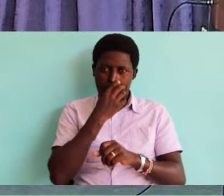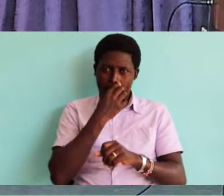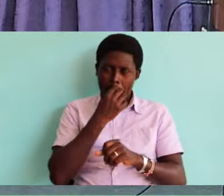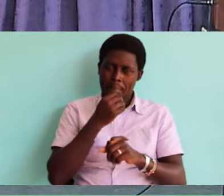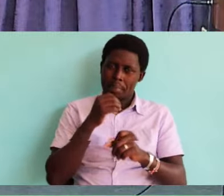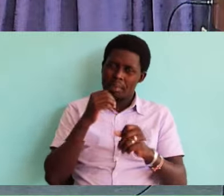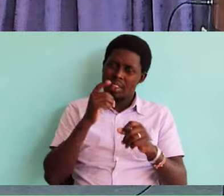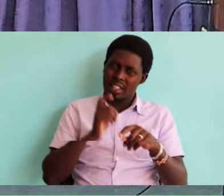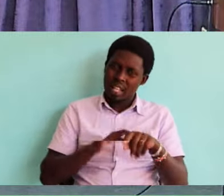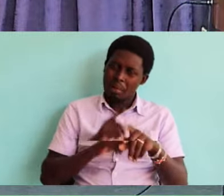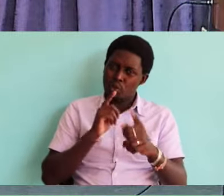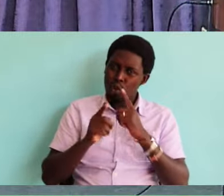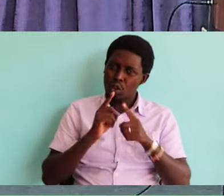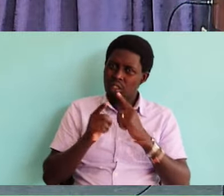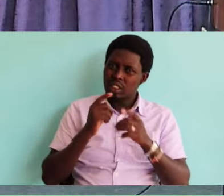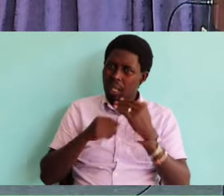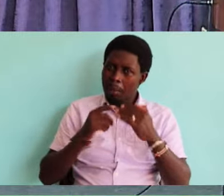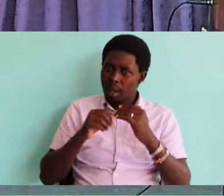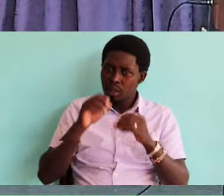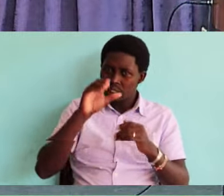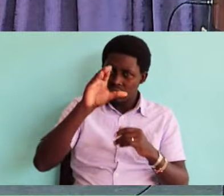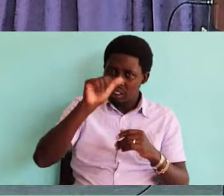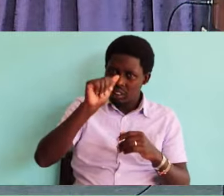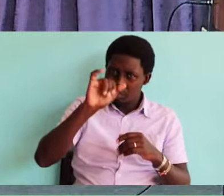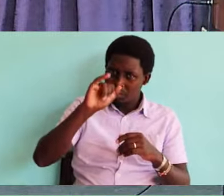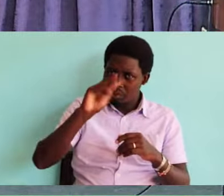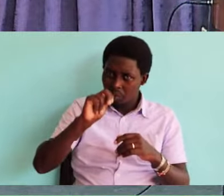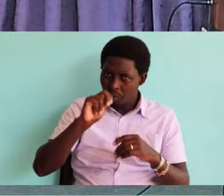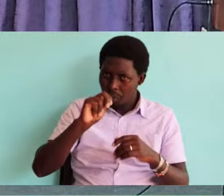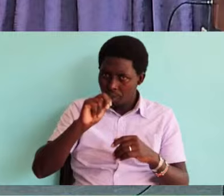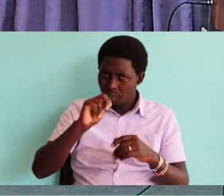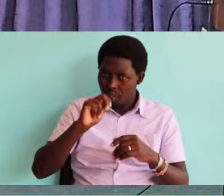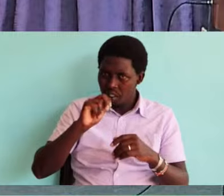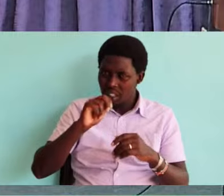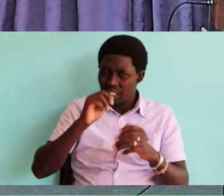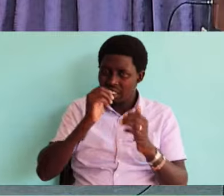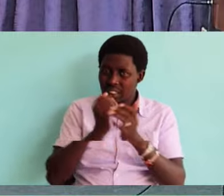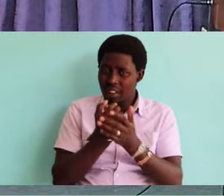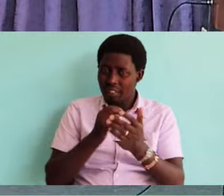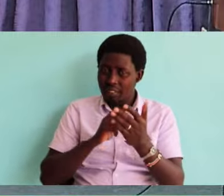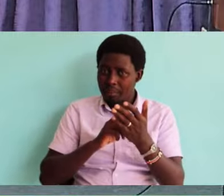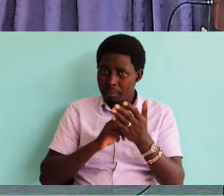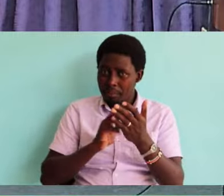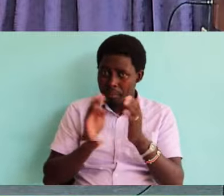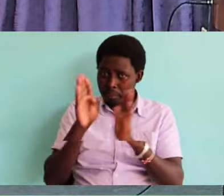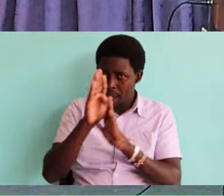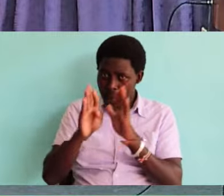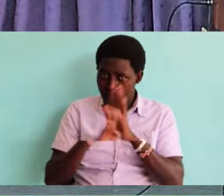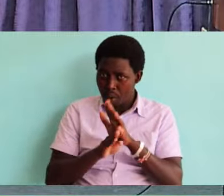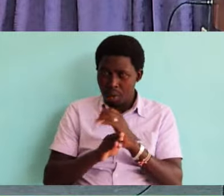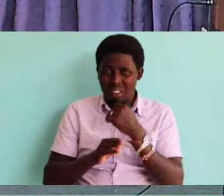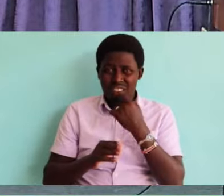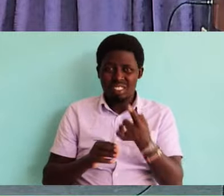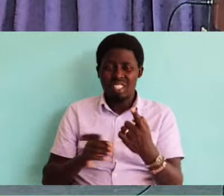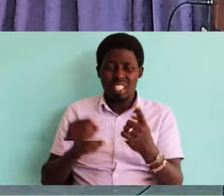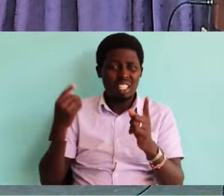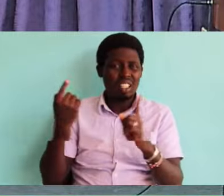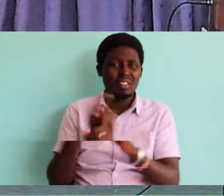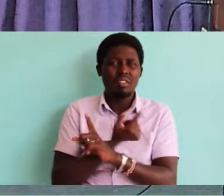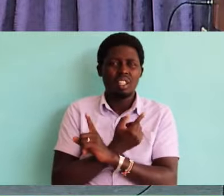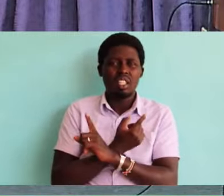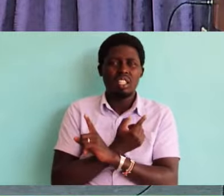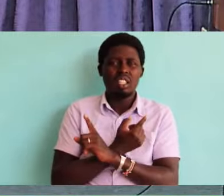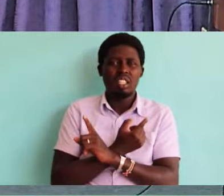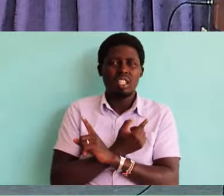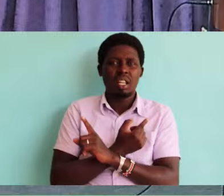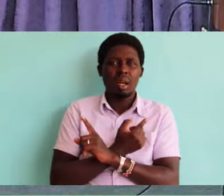Cain, even some versions would put it differently about this fruit of the soil. But when